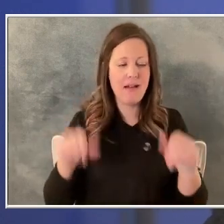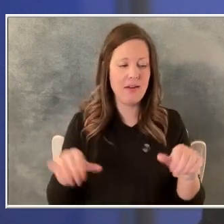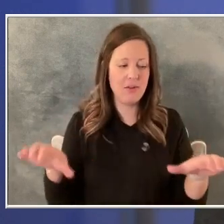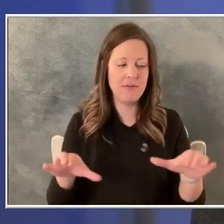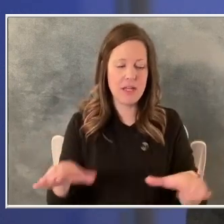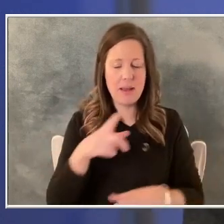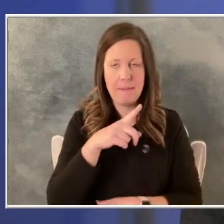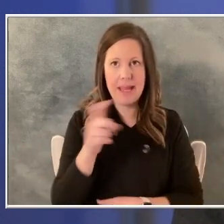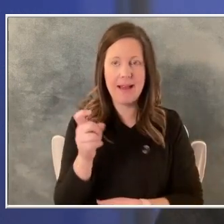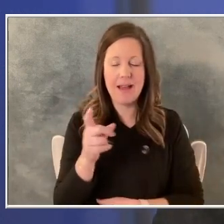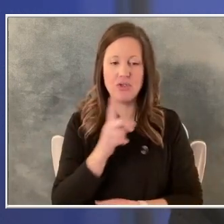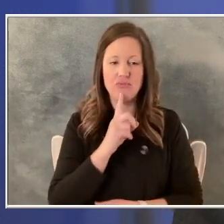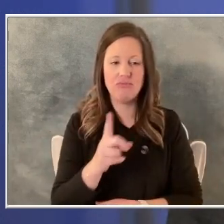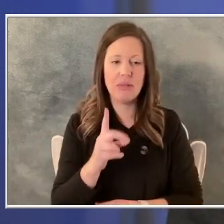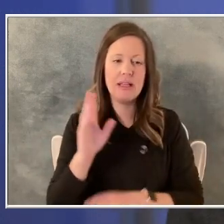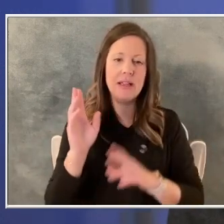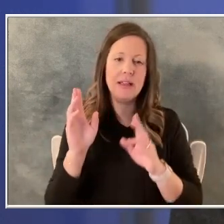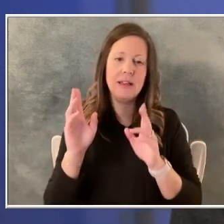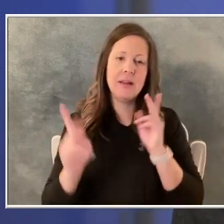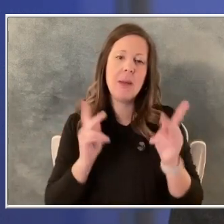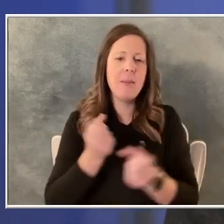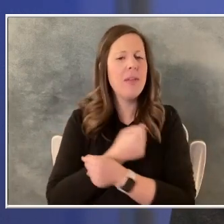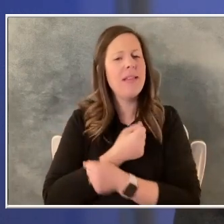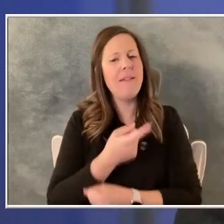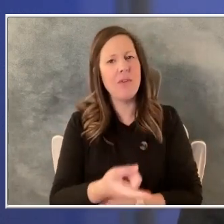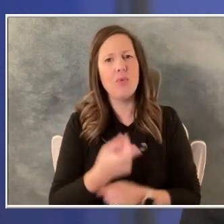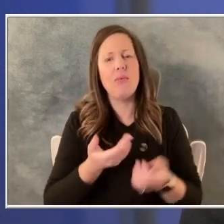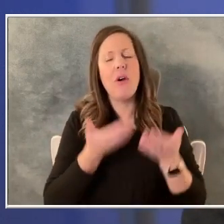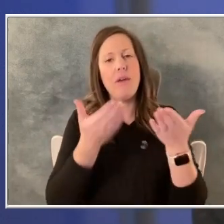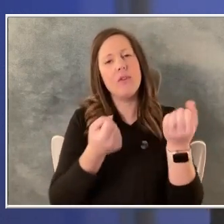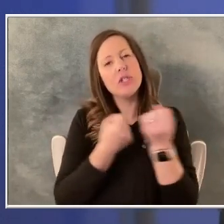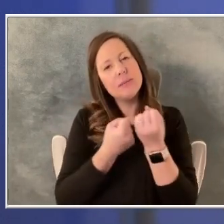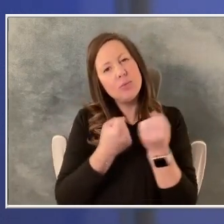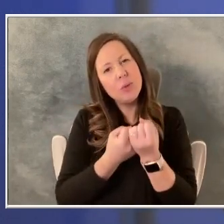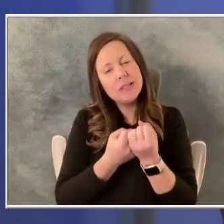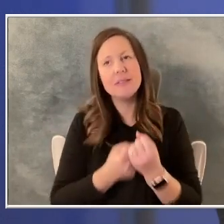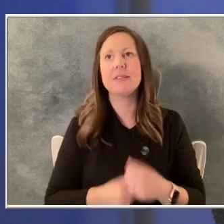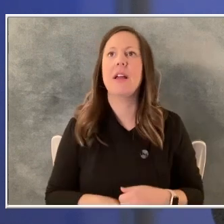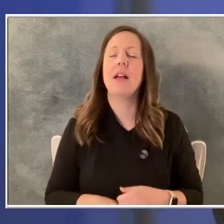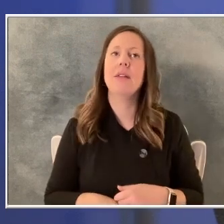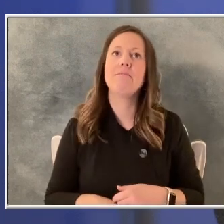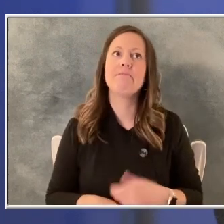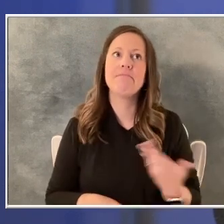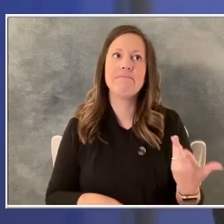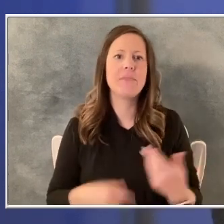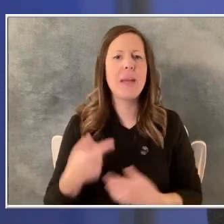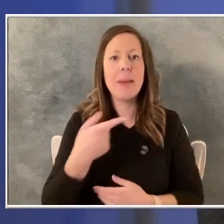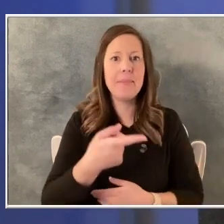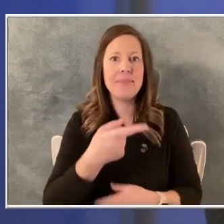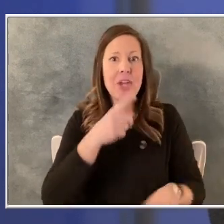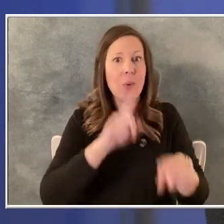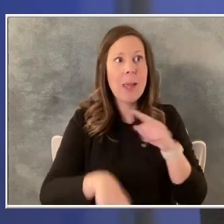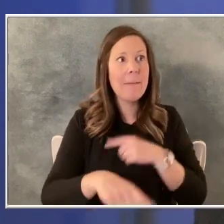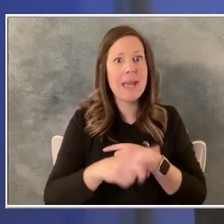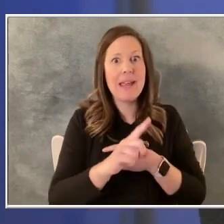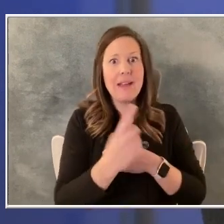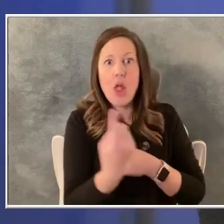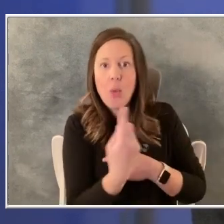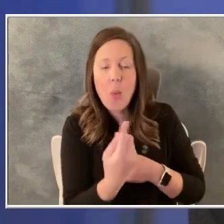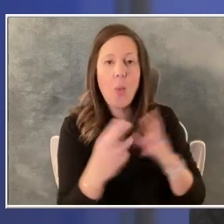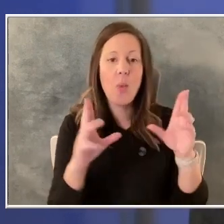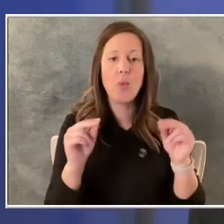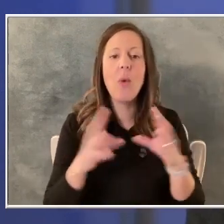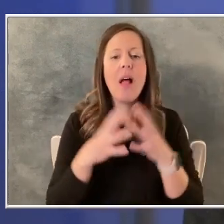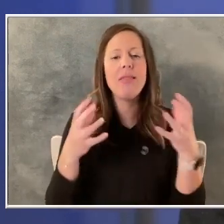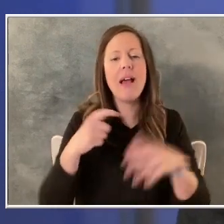the people that love you, they offer that support that, you can't get alone. Spend a lot of time in prayer, but